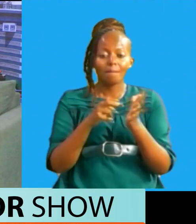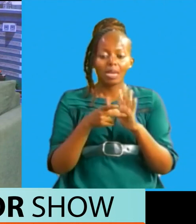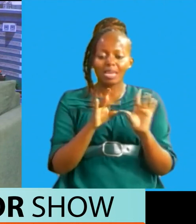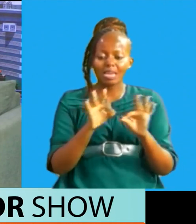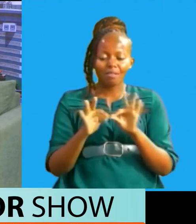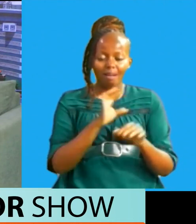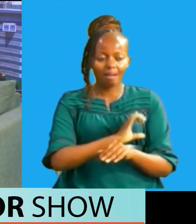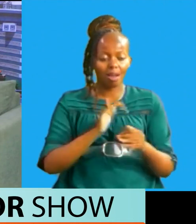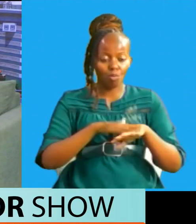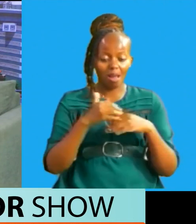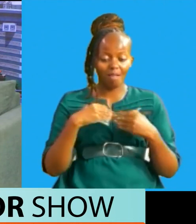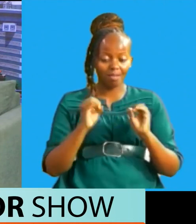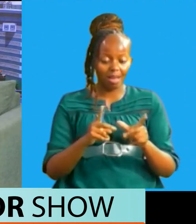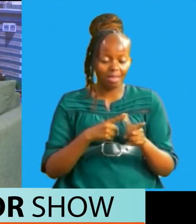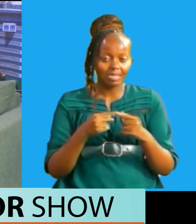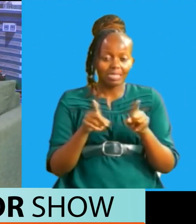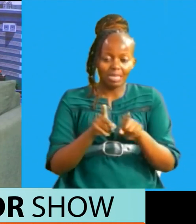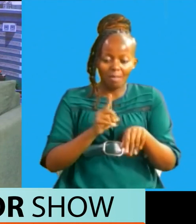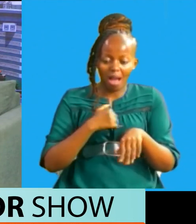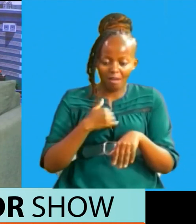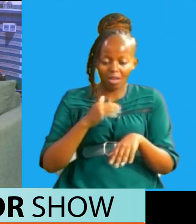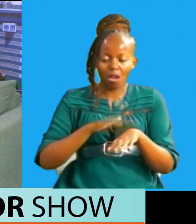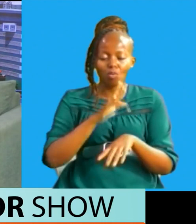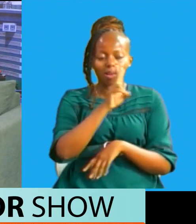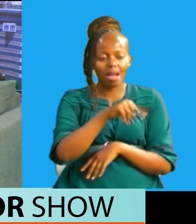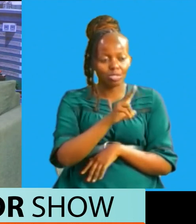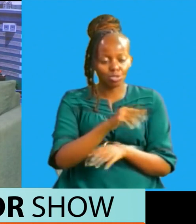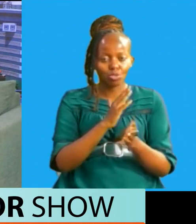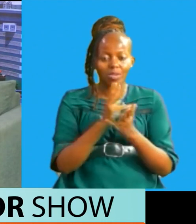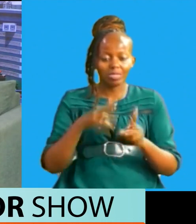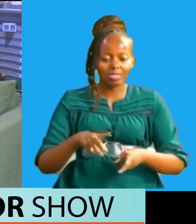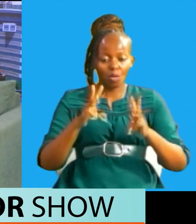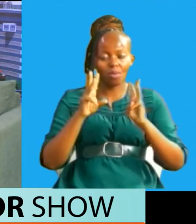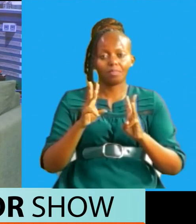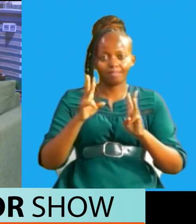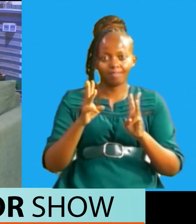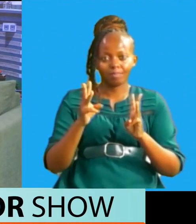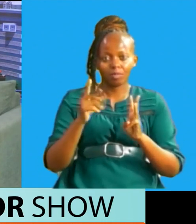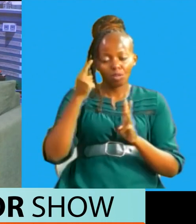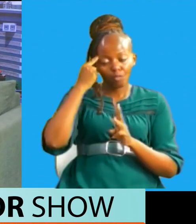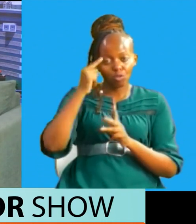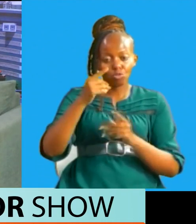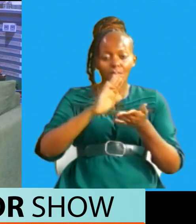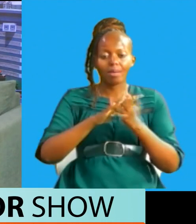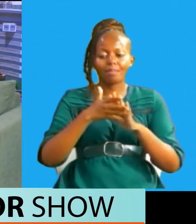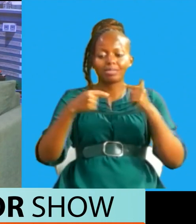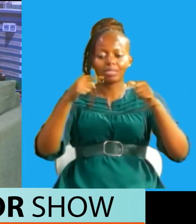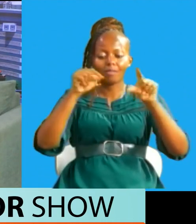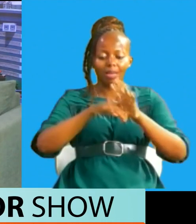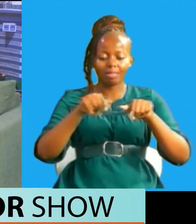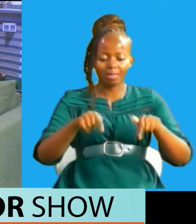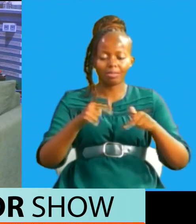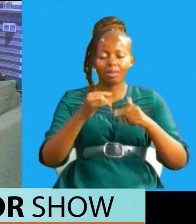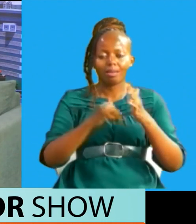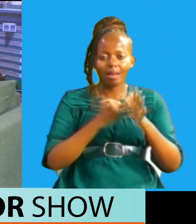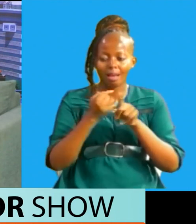character and having a good attitude is also a recipe for excelling in this industry. The